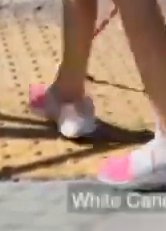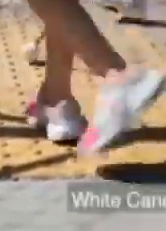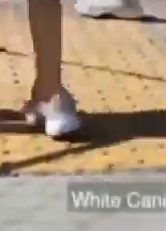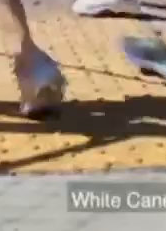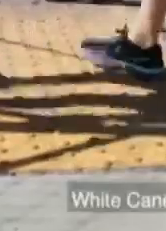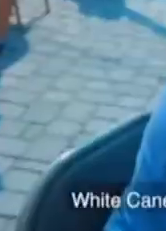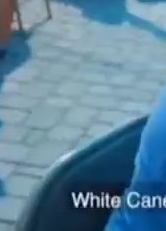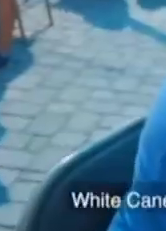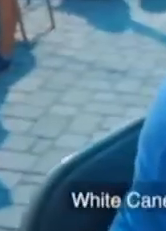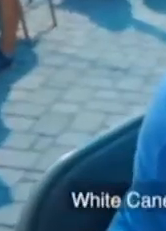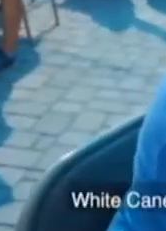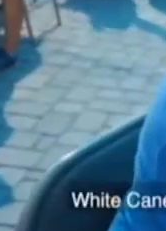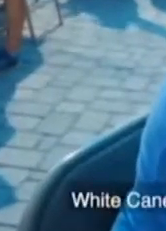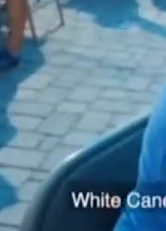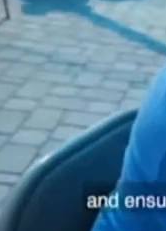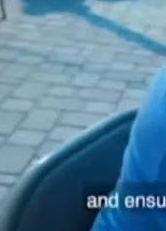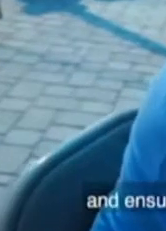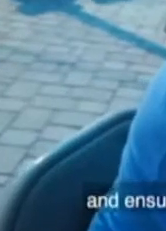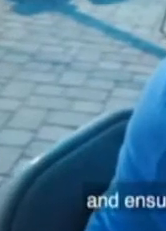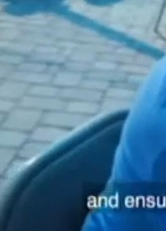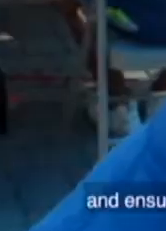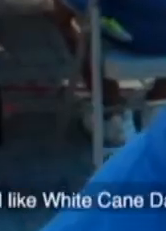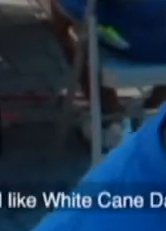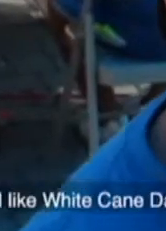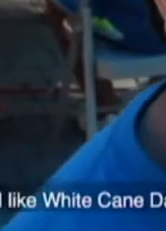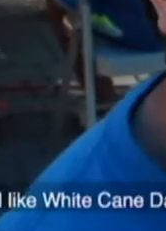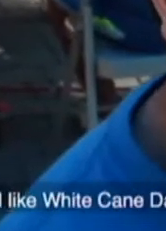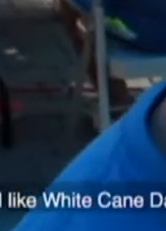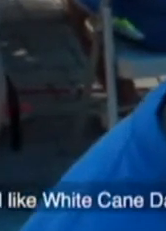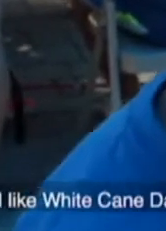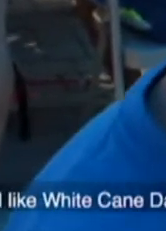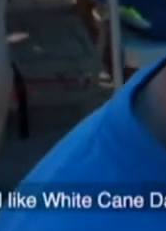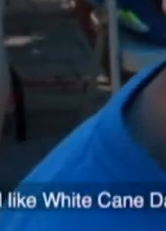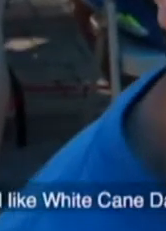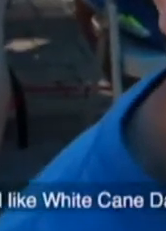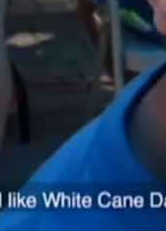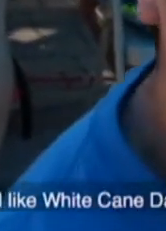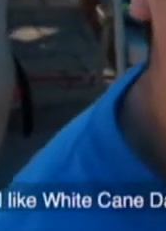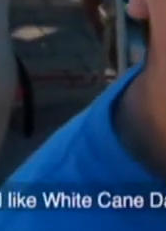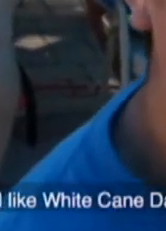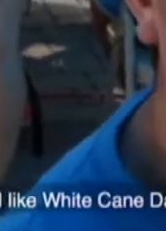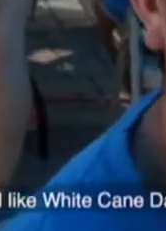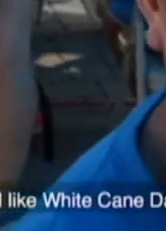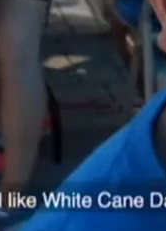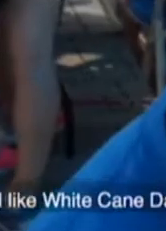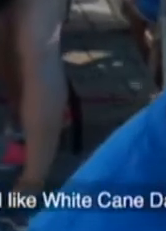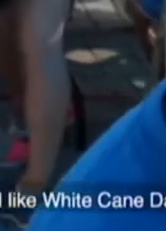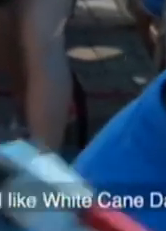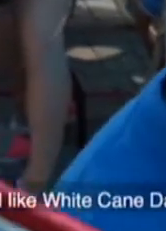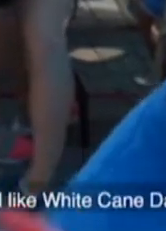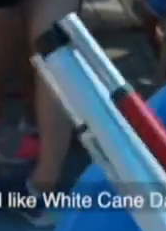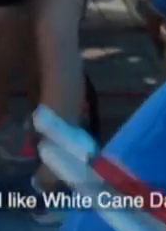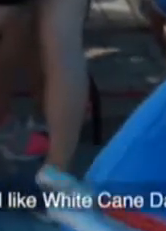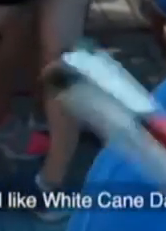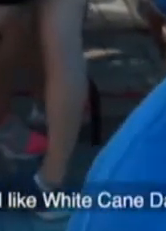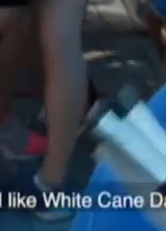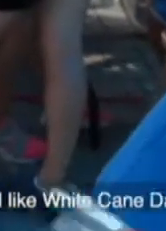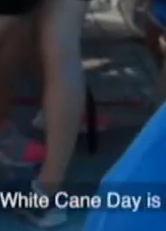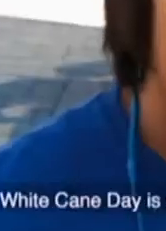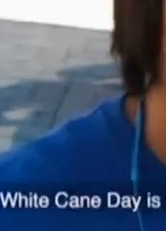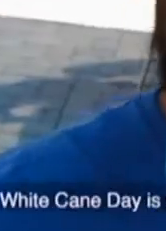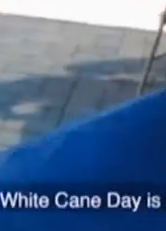White Cane Day is spreading awareness of laws. Yeah. I like White Cane Day because I get to be out in the community using this